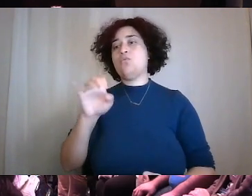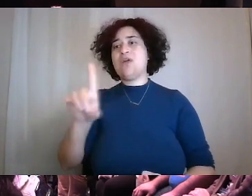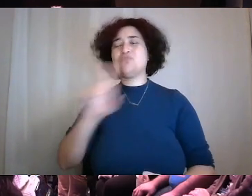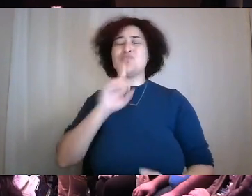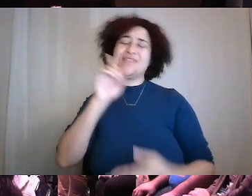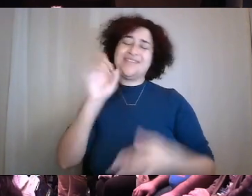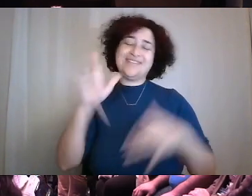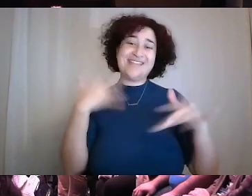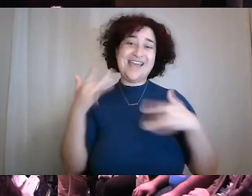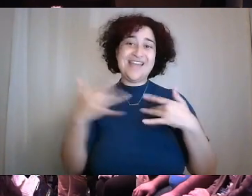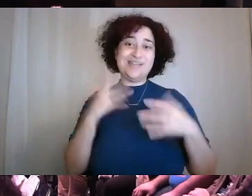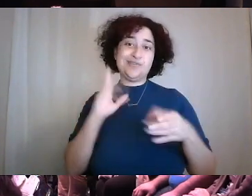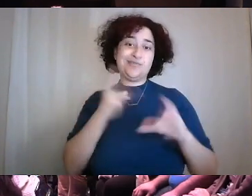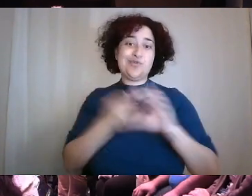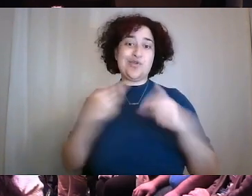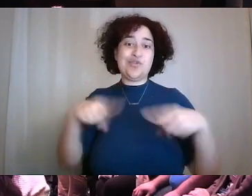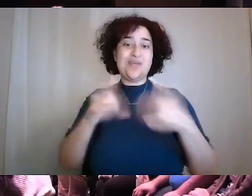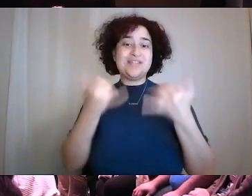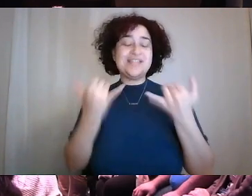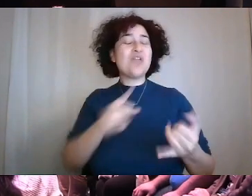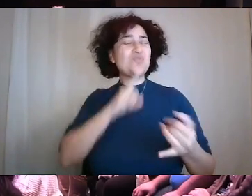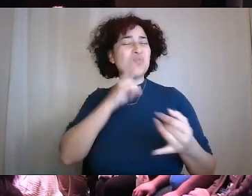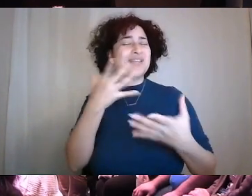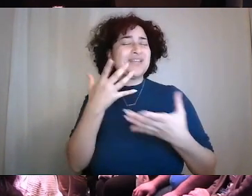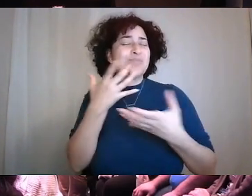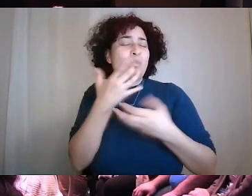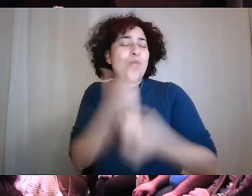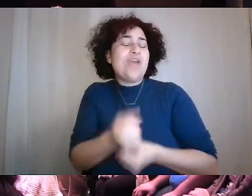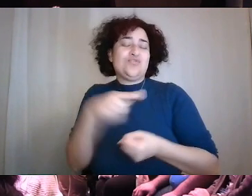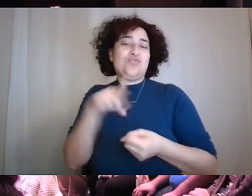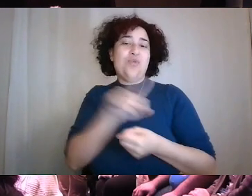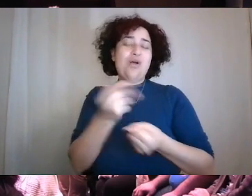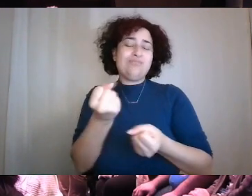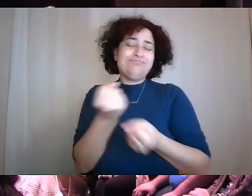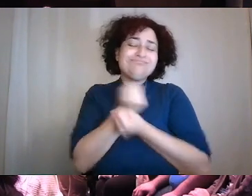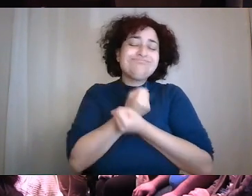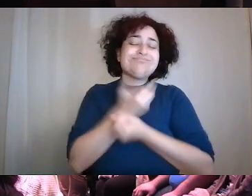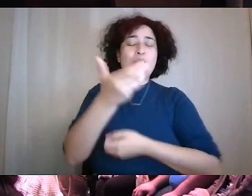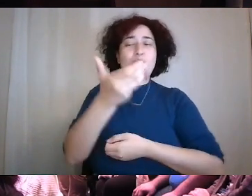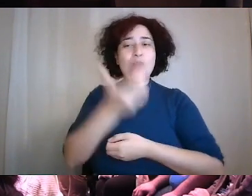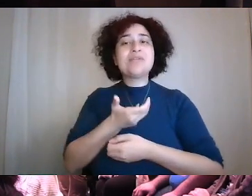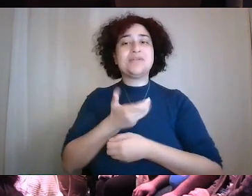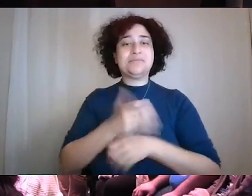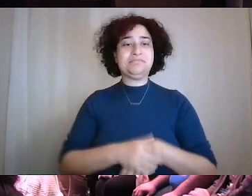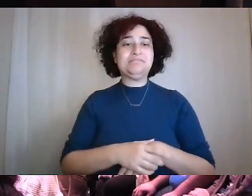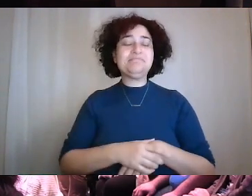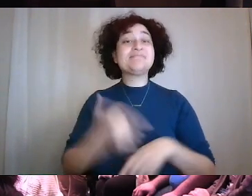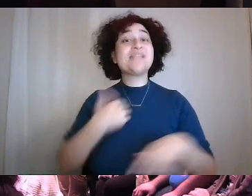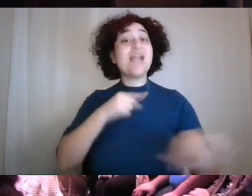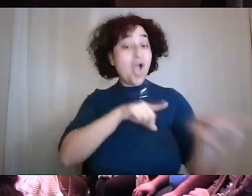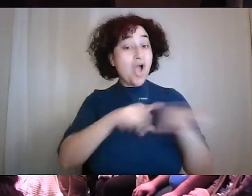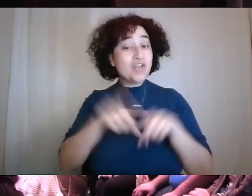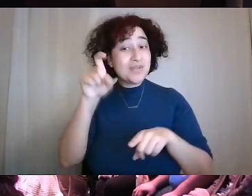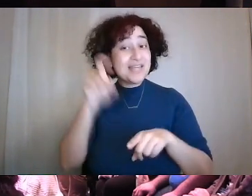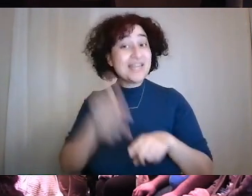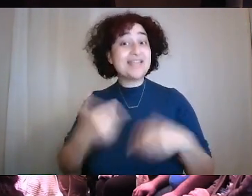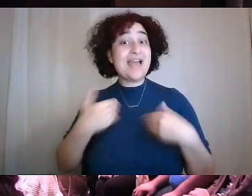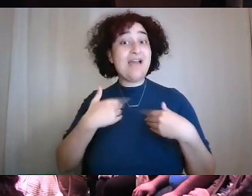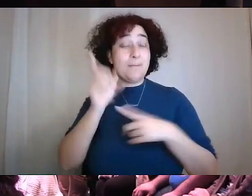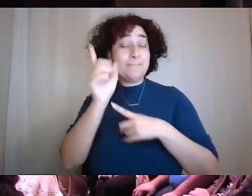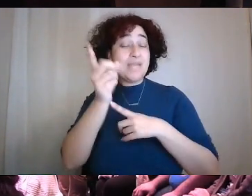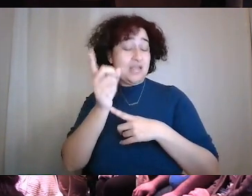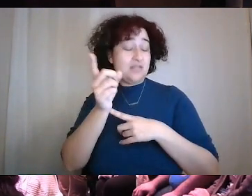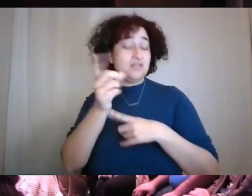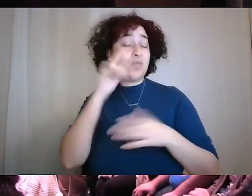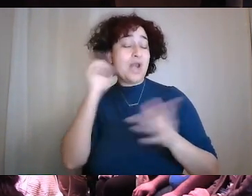just embrace you and welcome being here in space with us. I also need to take a moment to acknowledge the most incredible